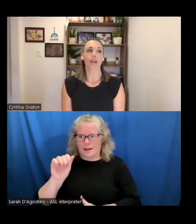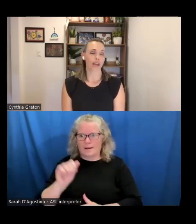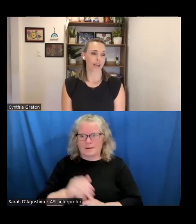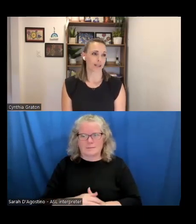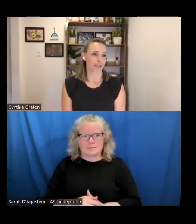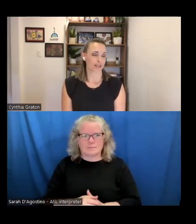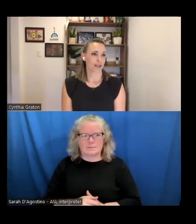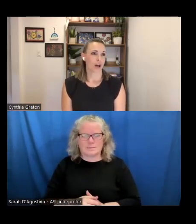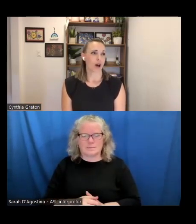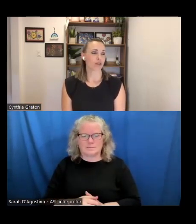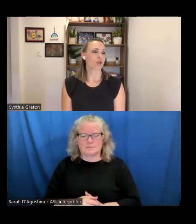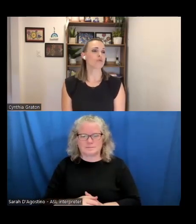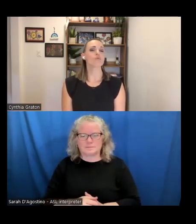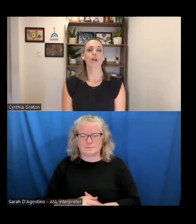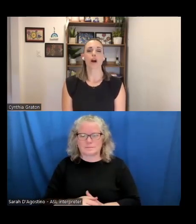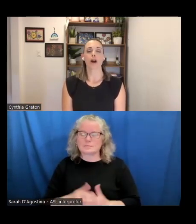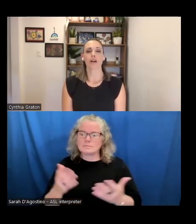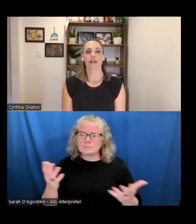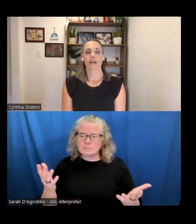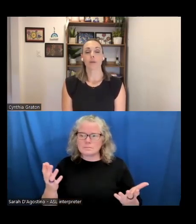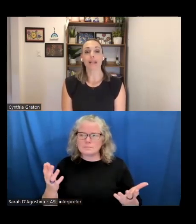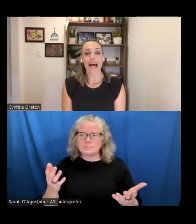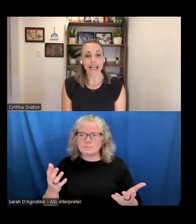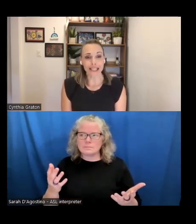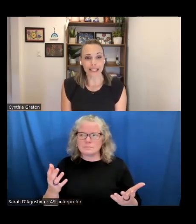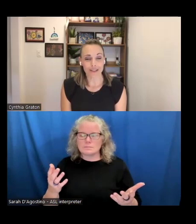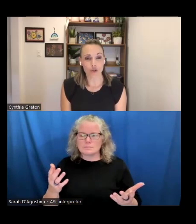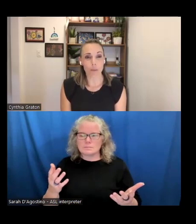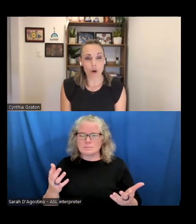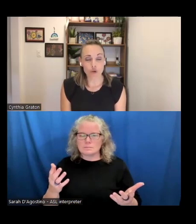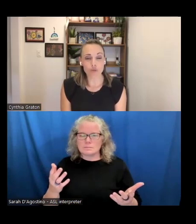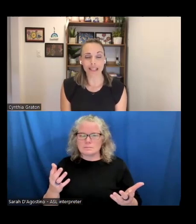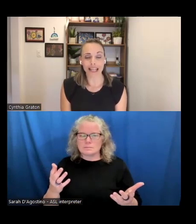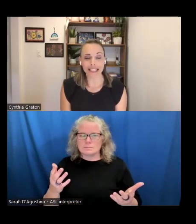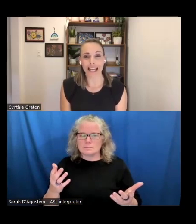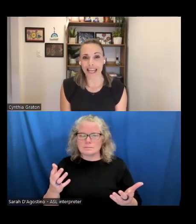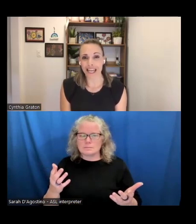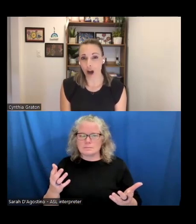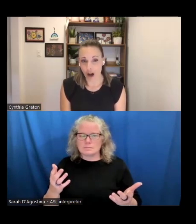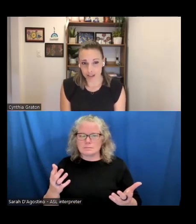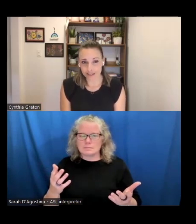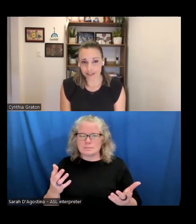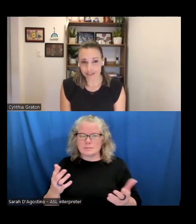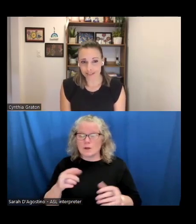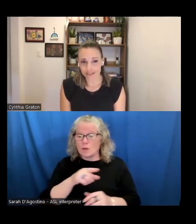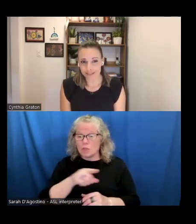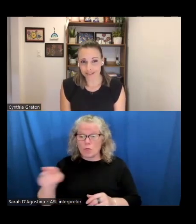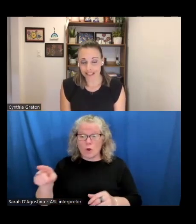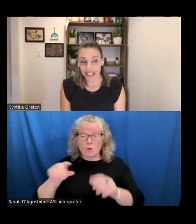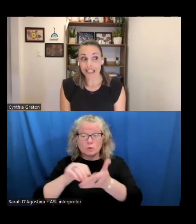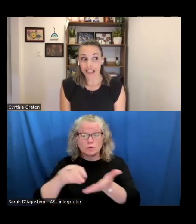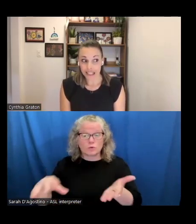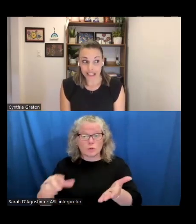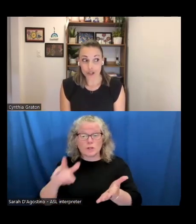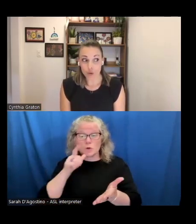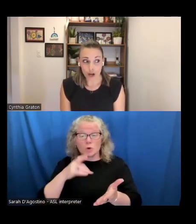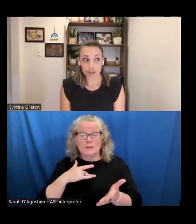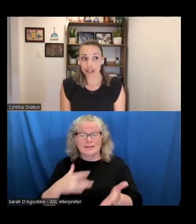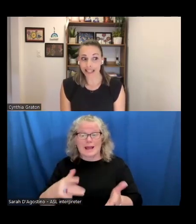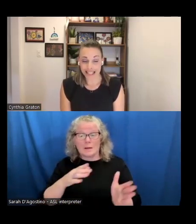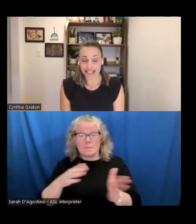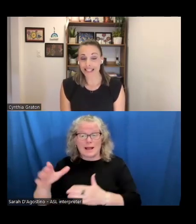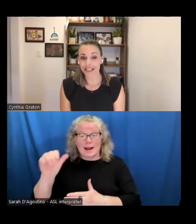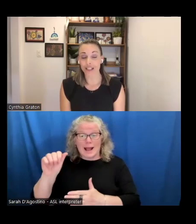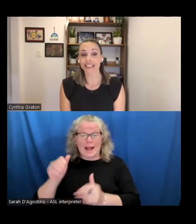are the kids on whom we are applying the most plan A on? The kids who